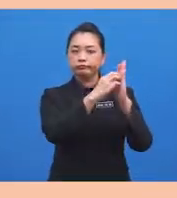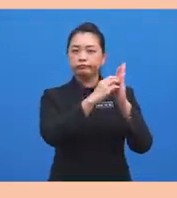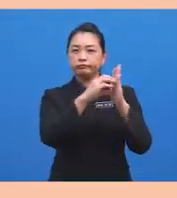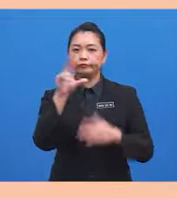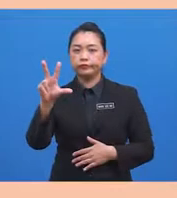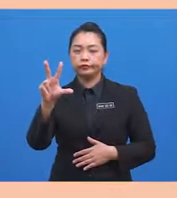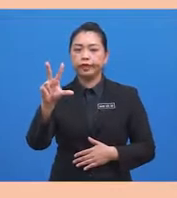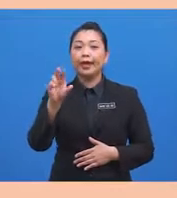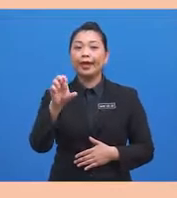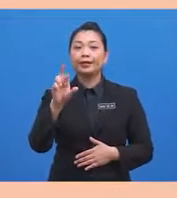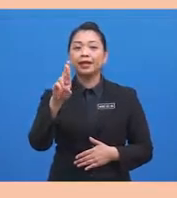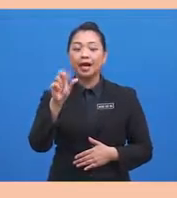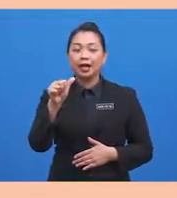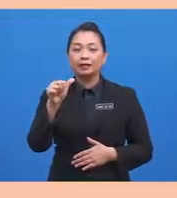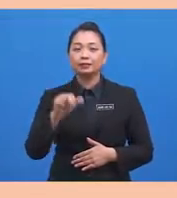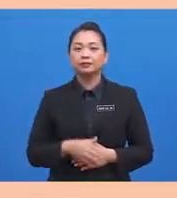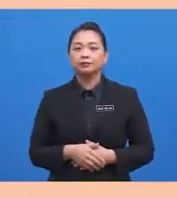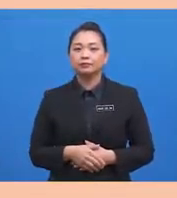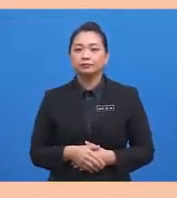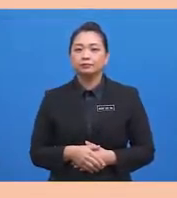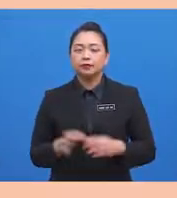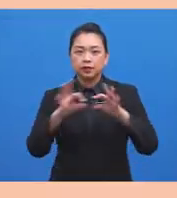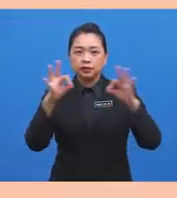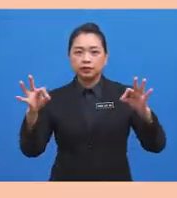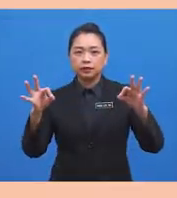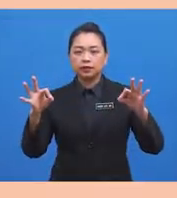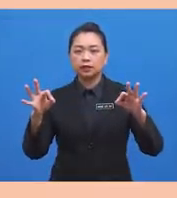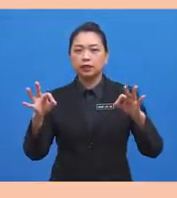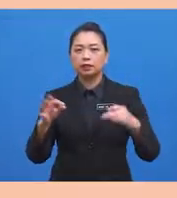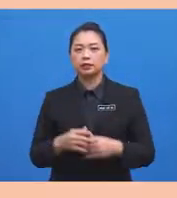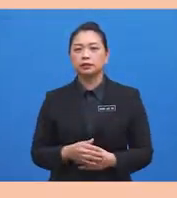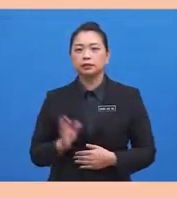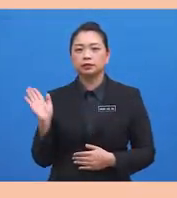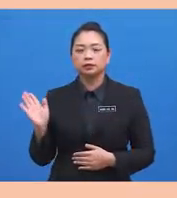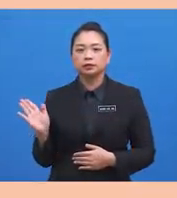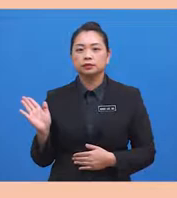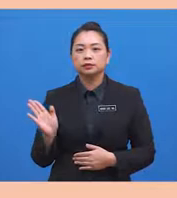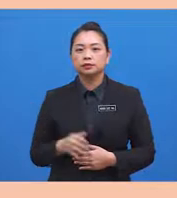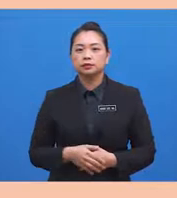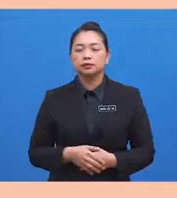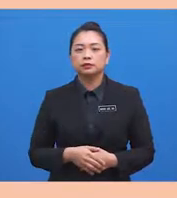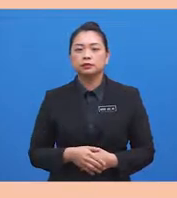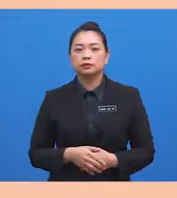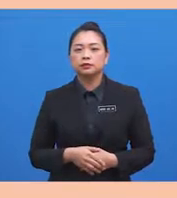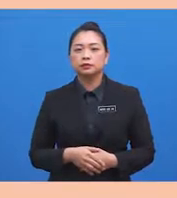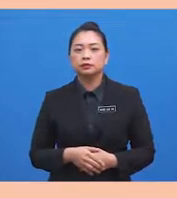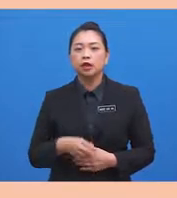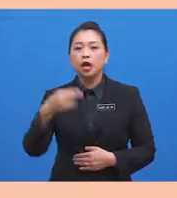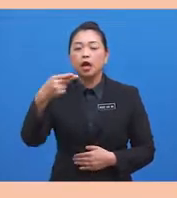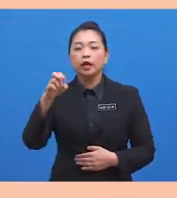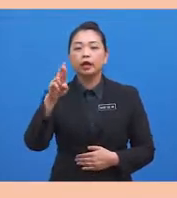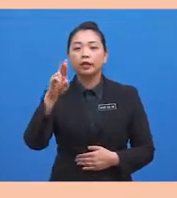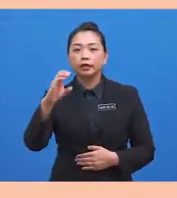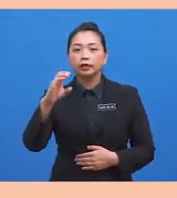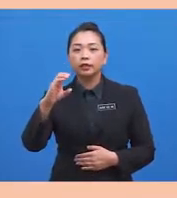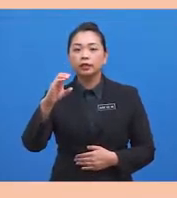highlighted word is era. In this sentence, after his debut, Herc became Cool Herc, the most famous DJ of